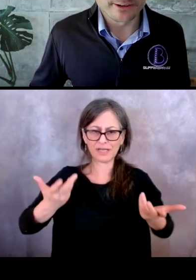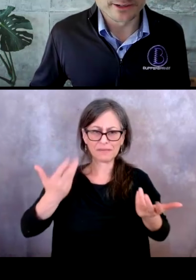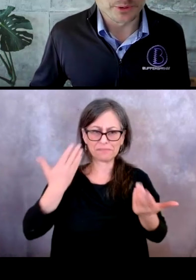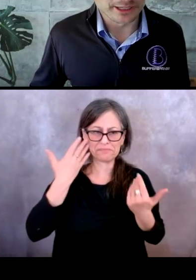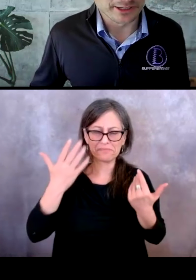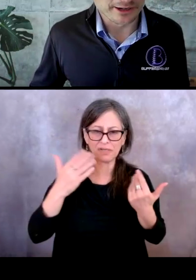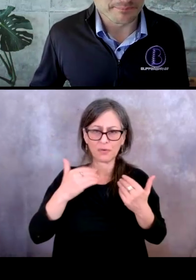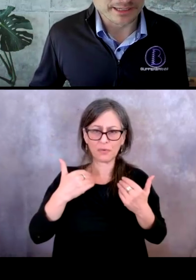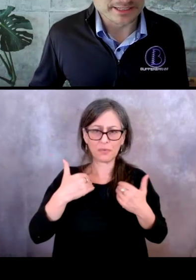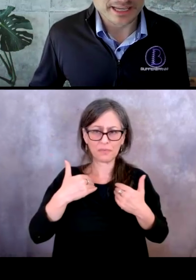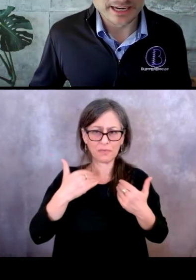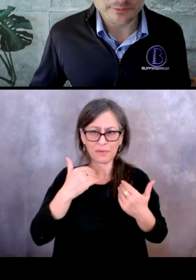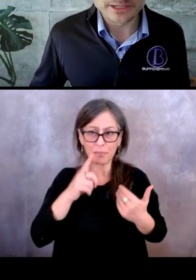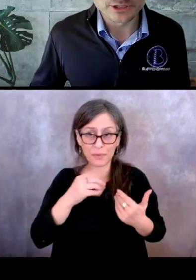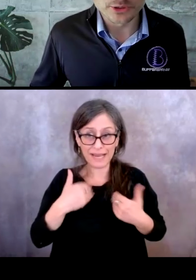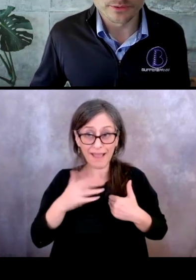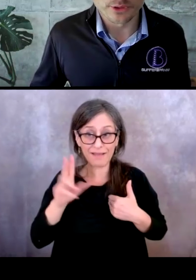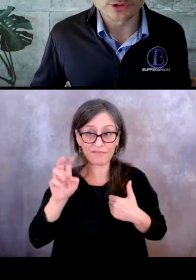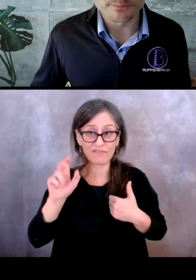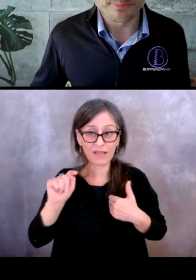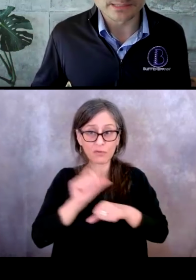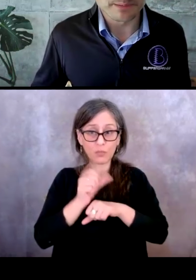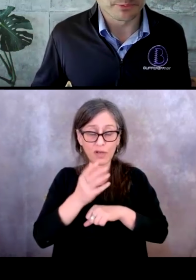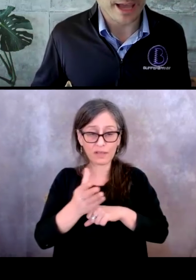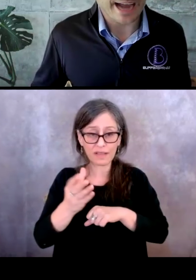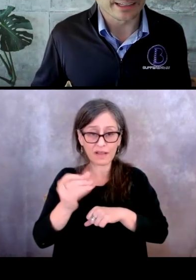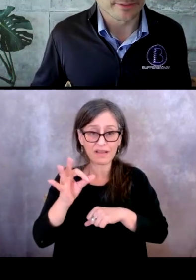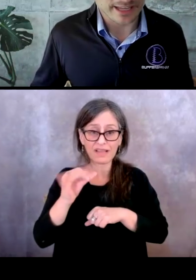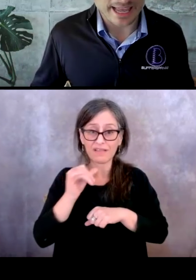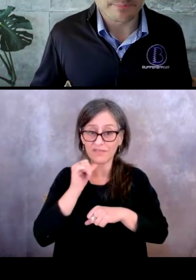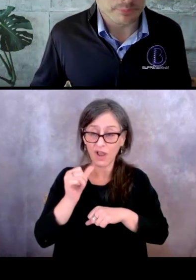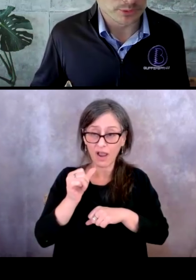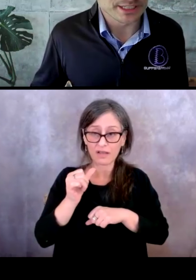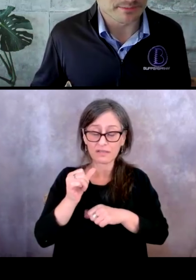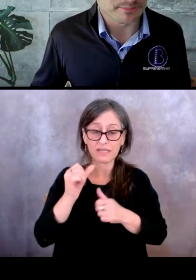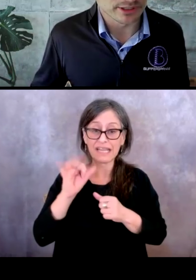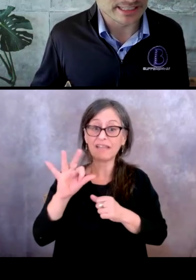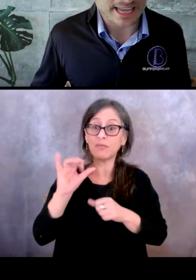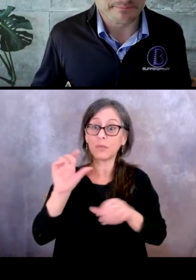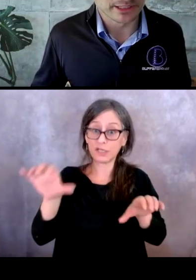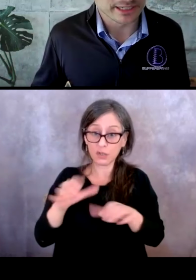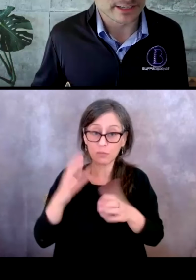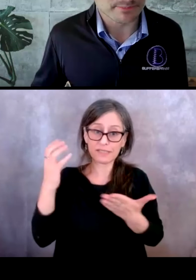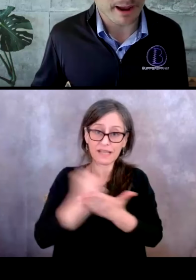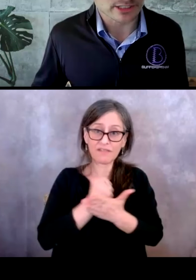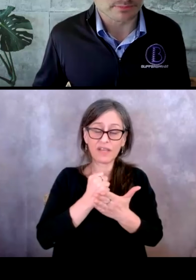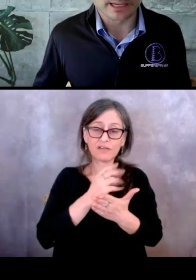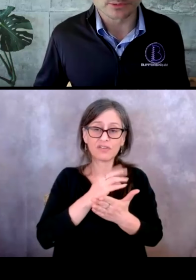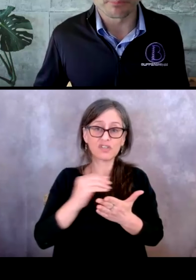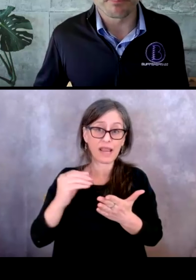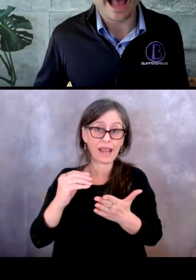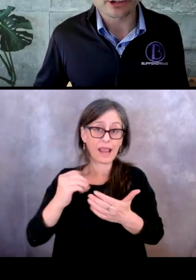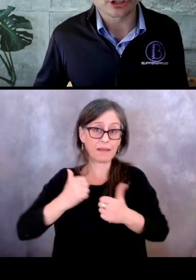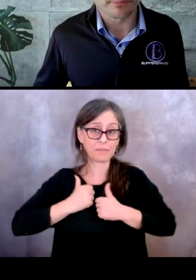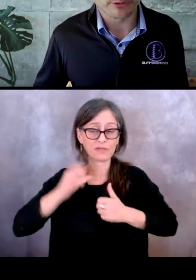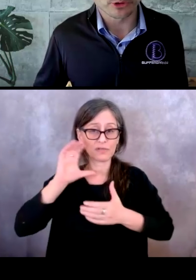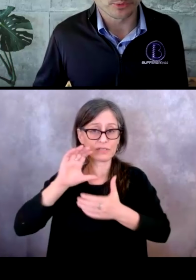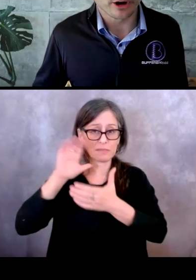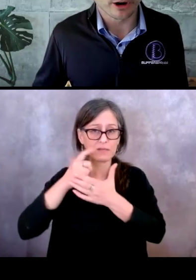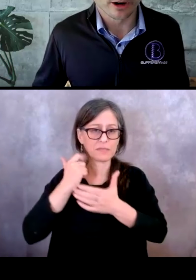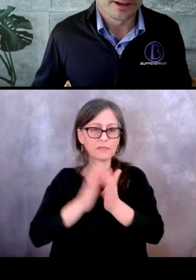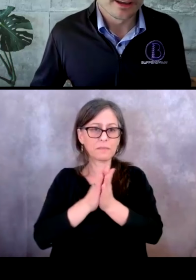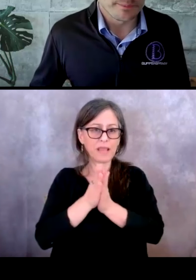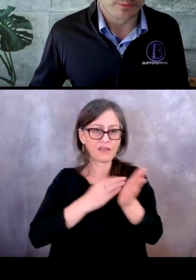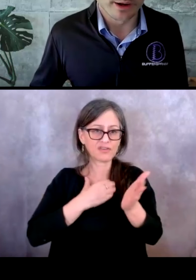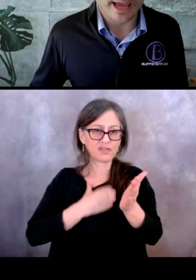not have veterans working at our companies? And if we do, those are the best people to activate, and people with disabilities and military spouses, because we're passionate about who